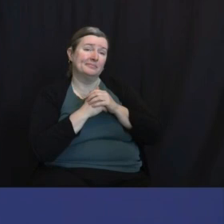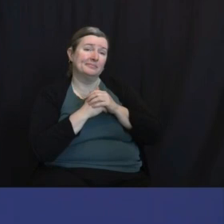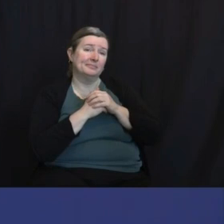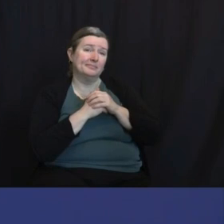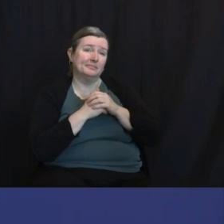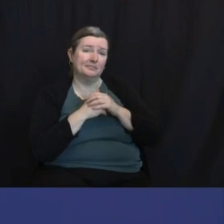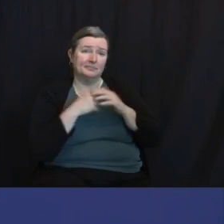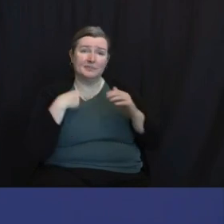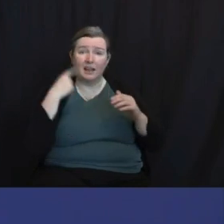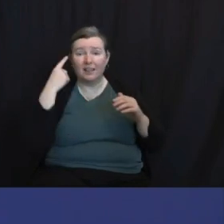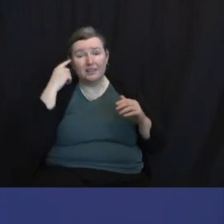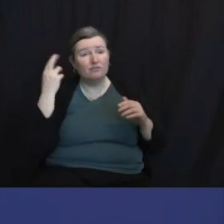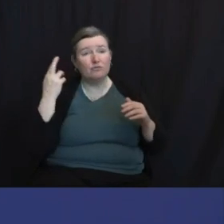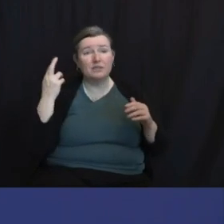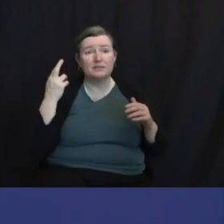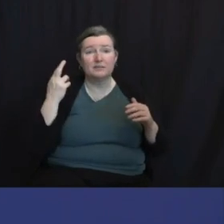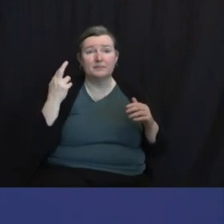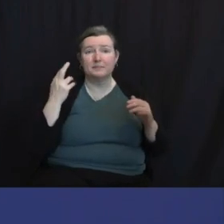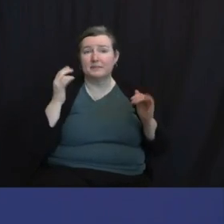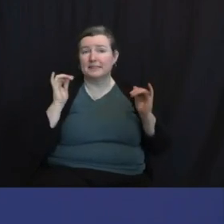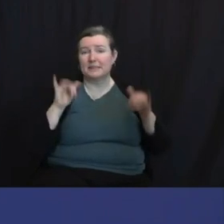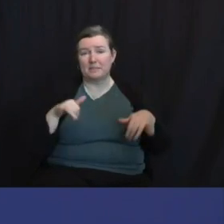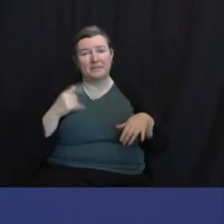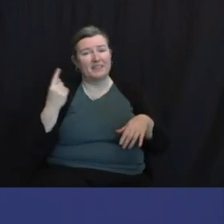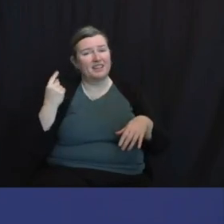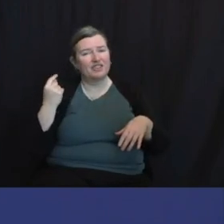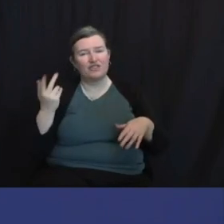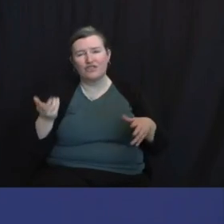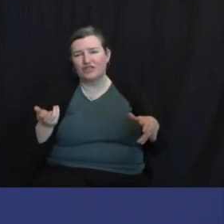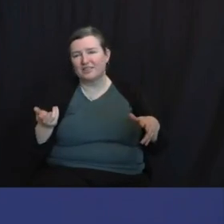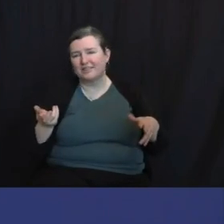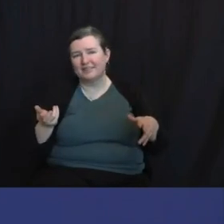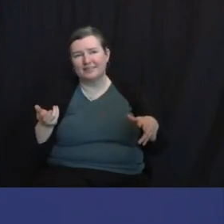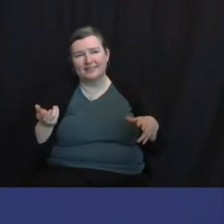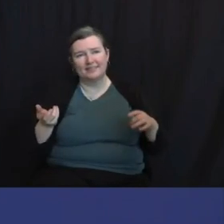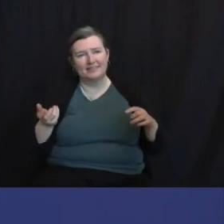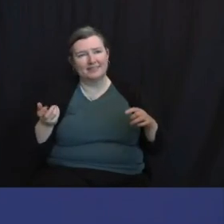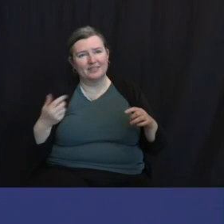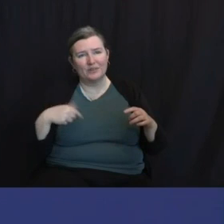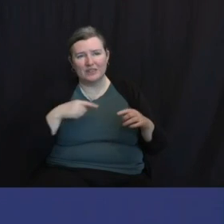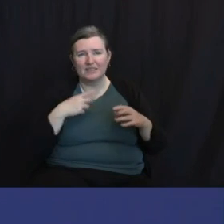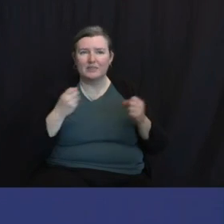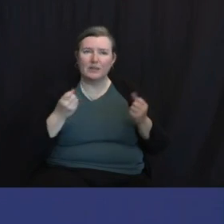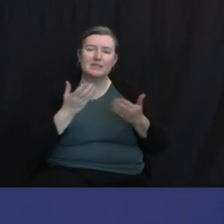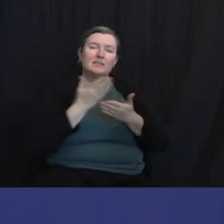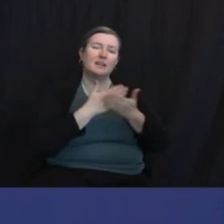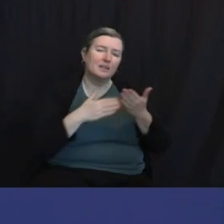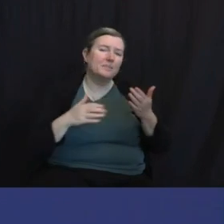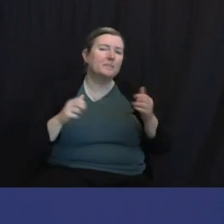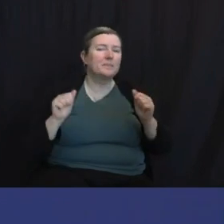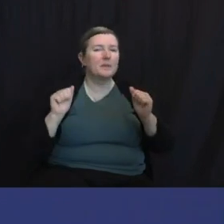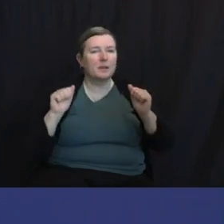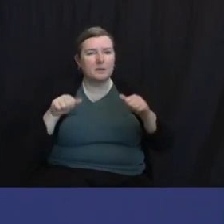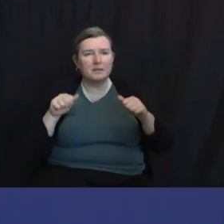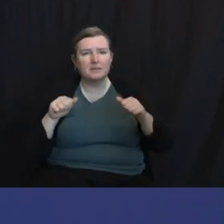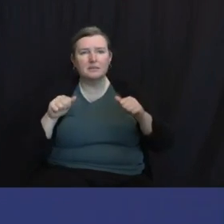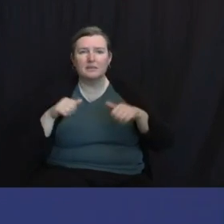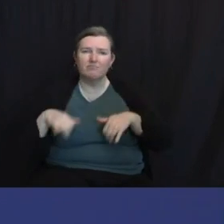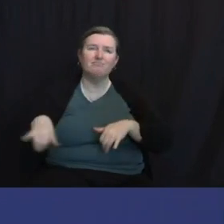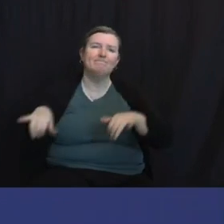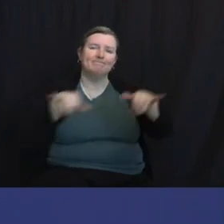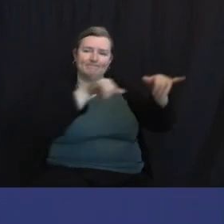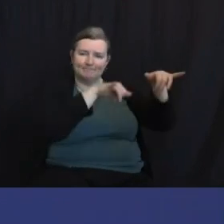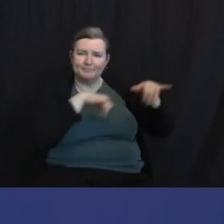is similar to the reason last year, is that you want to have some ability to have consistency